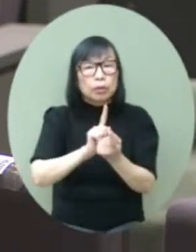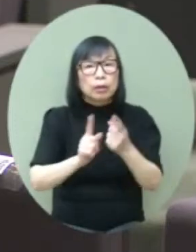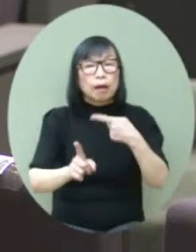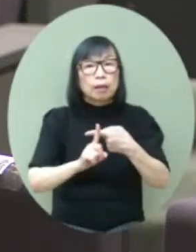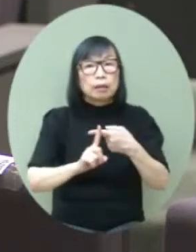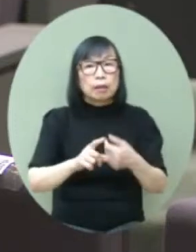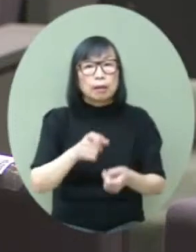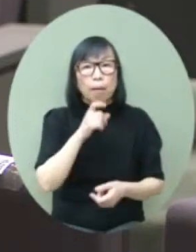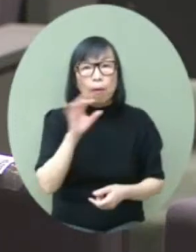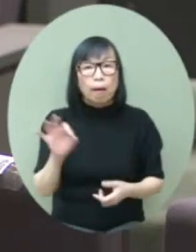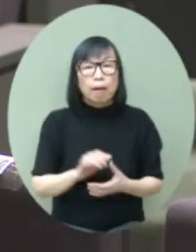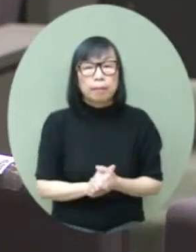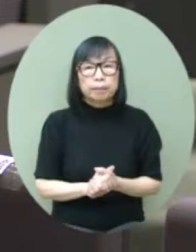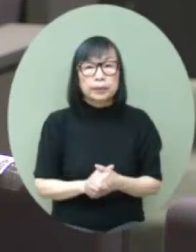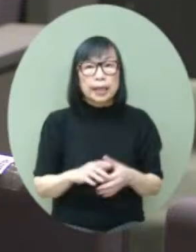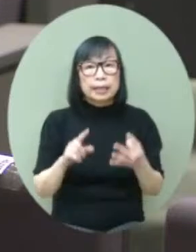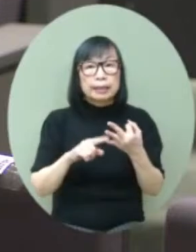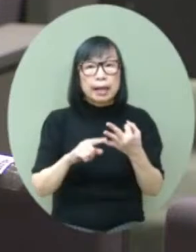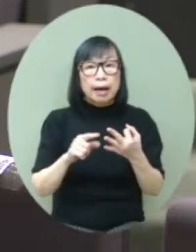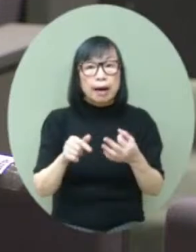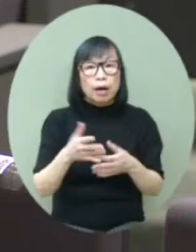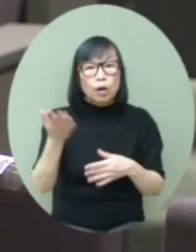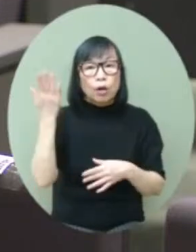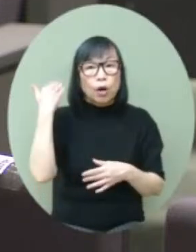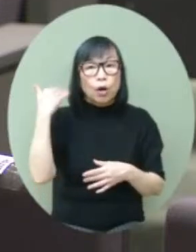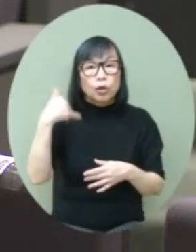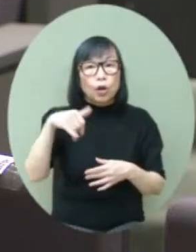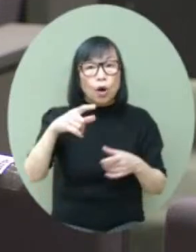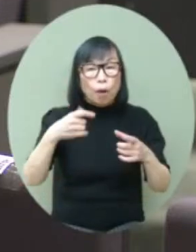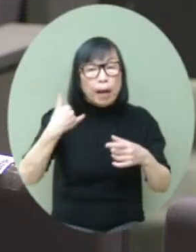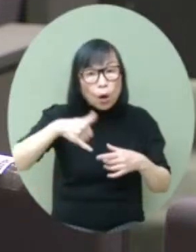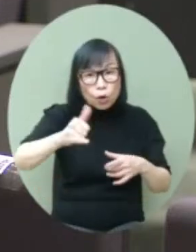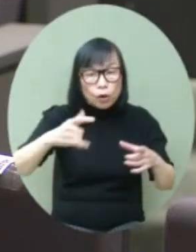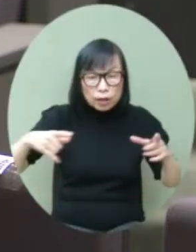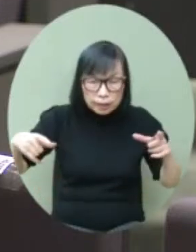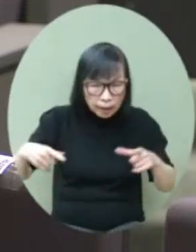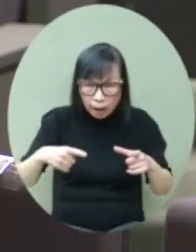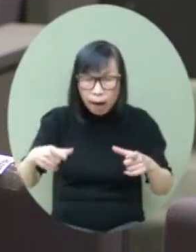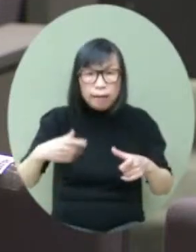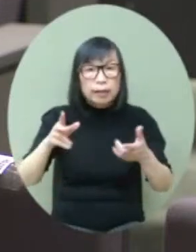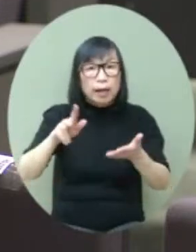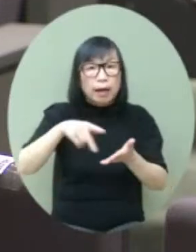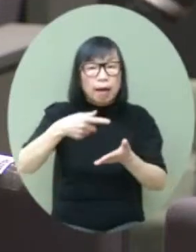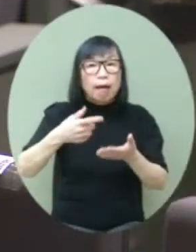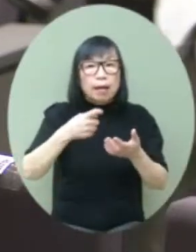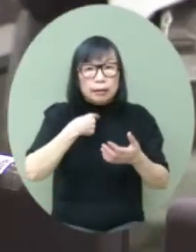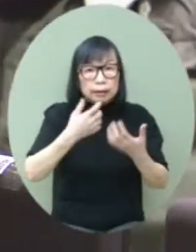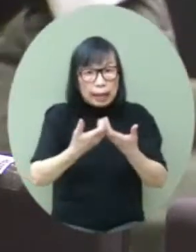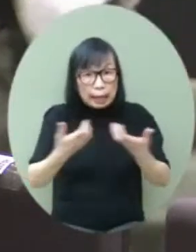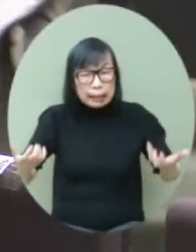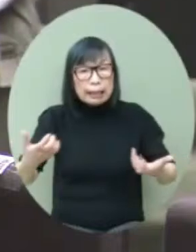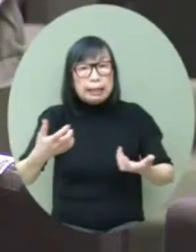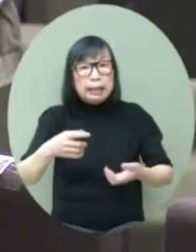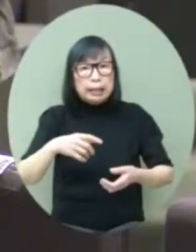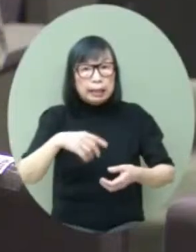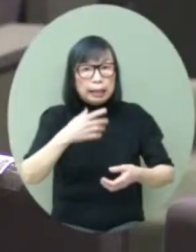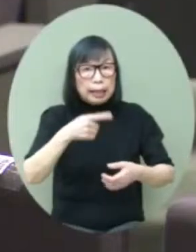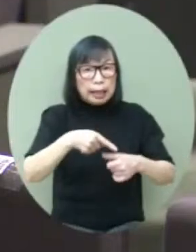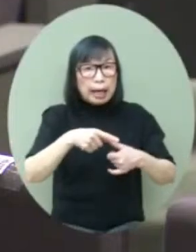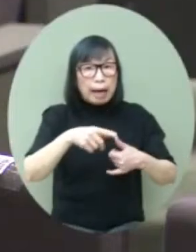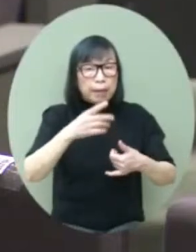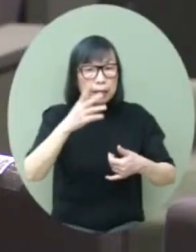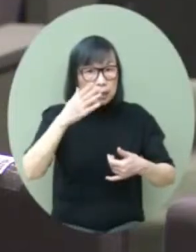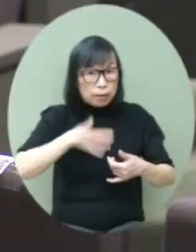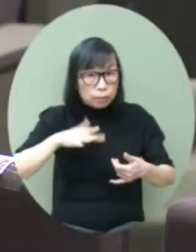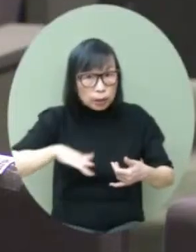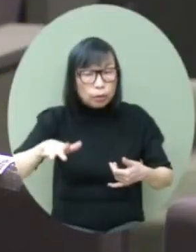to cope with this present crisis? And thirdly, people who attended that birthday party, would they